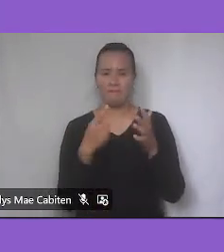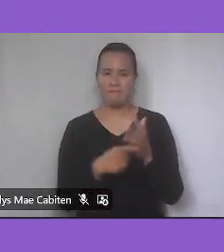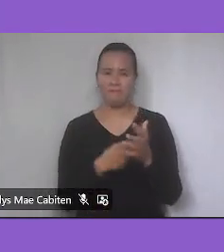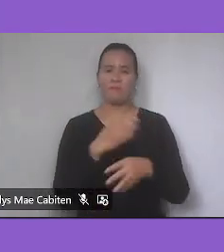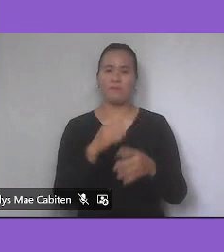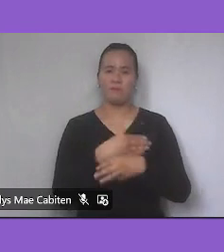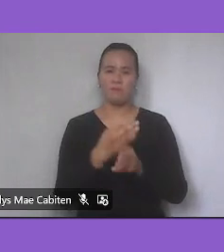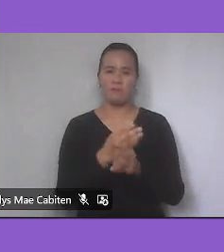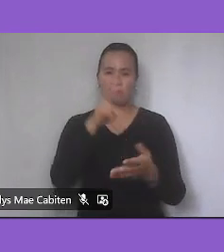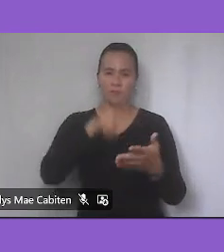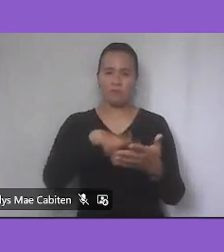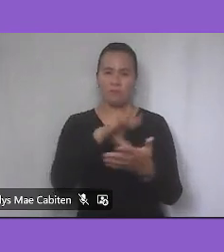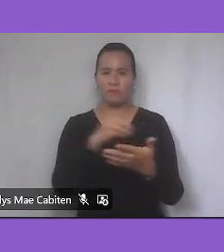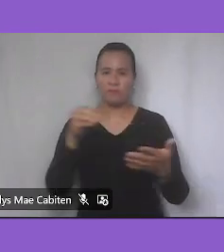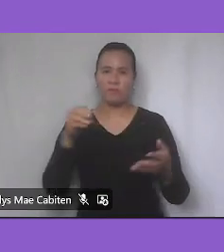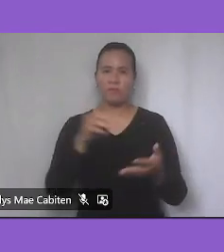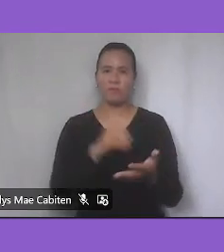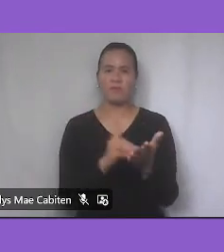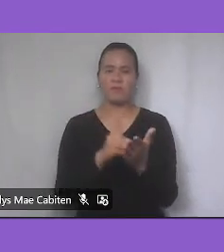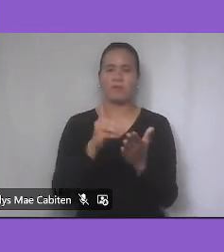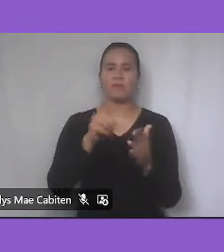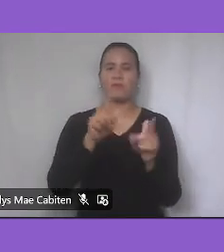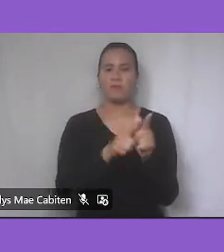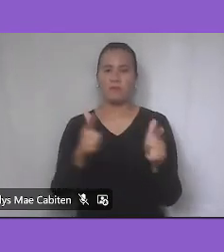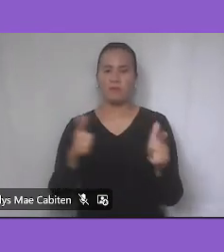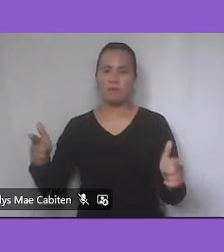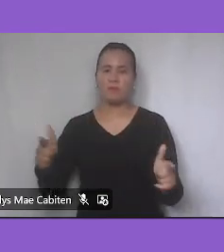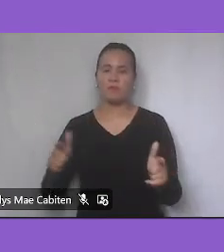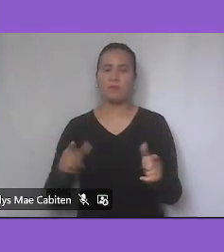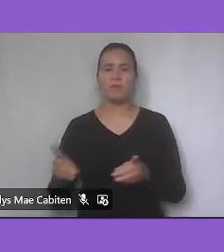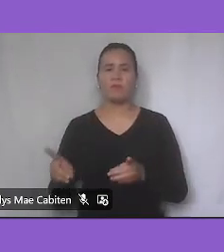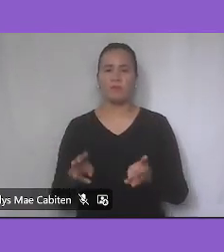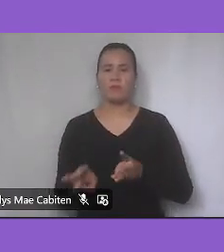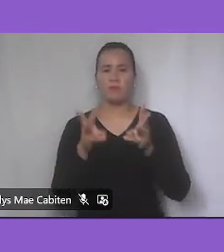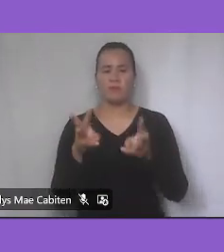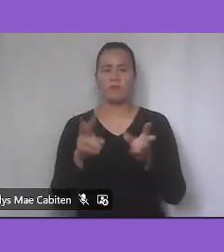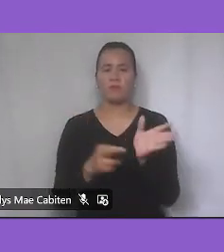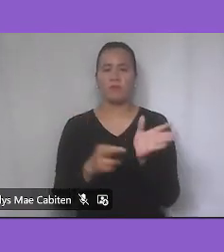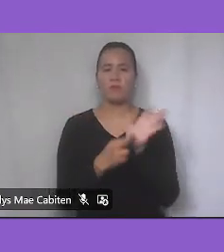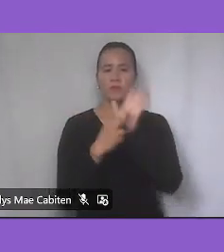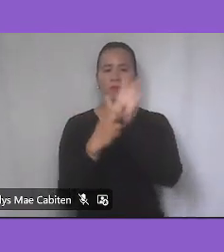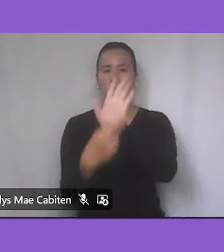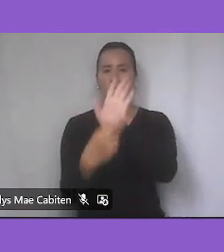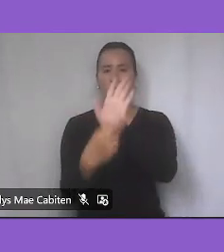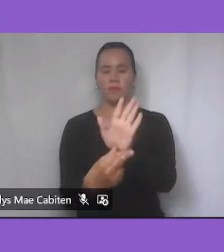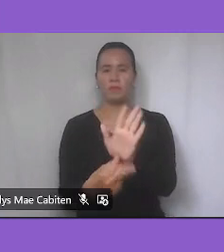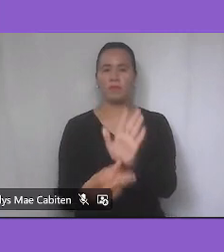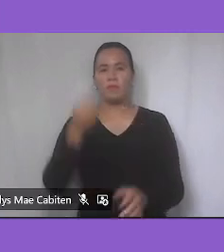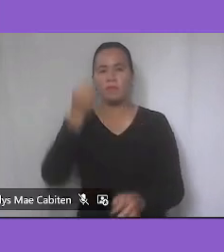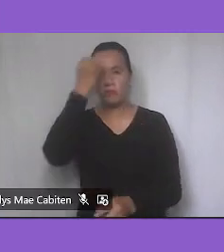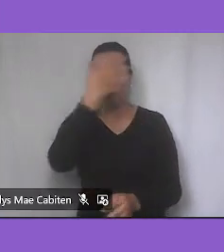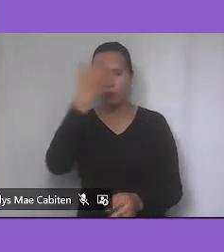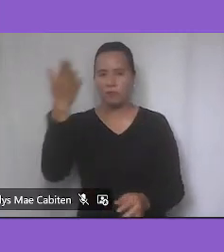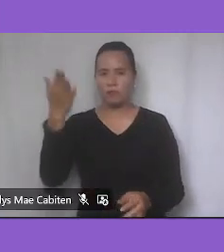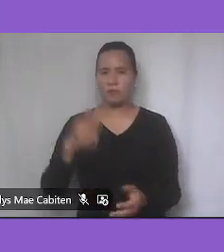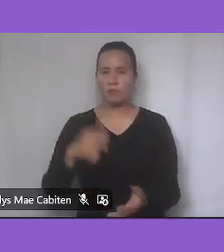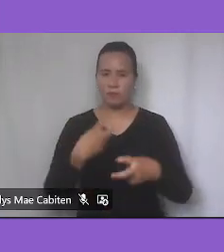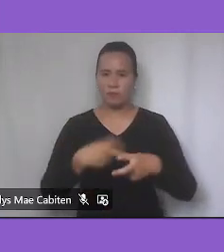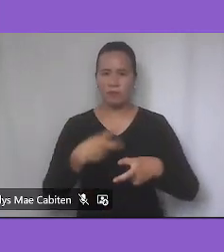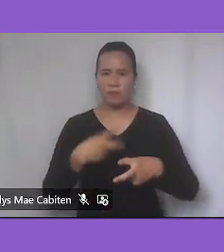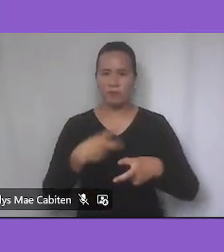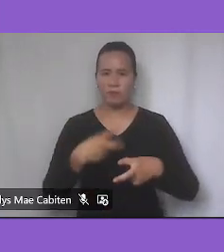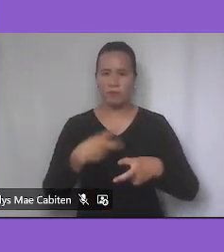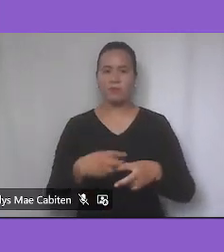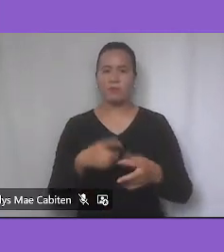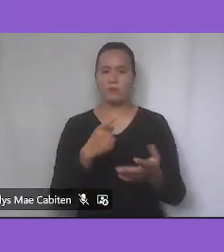literacy domains in tandem, diba? Represent information that the child is having difficulty learning in a particular way.